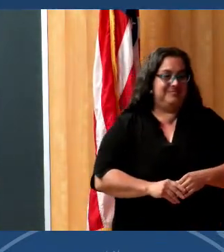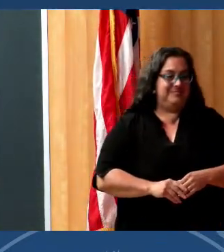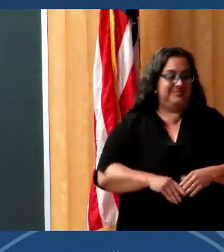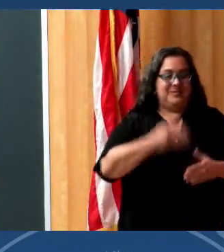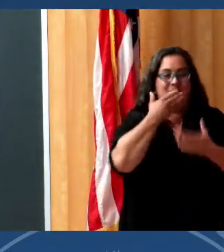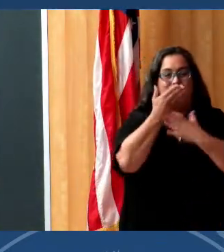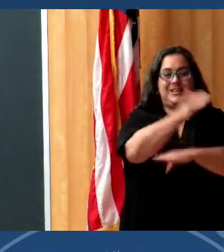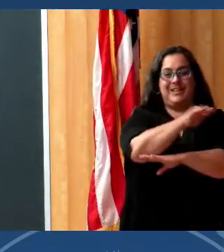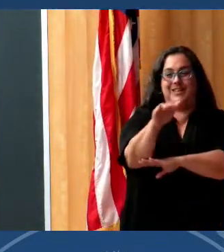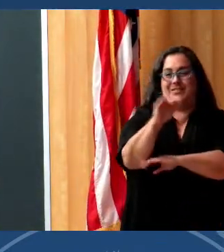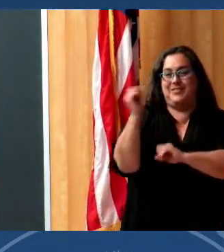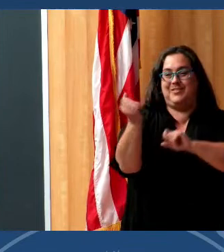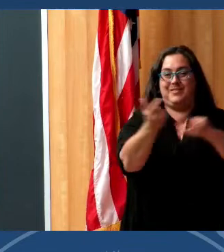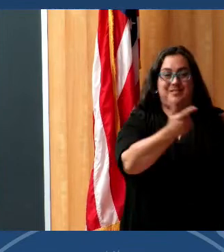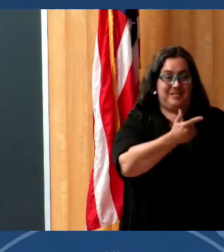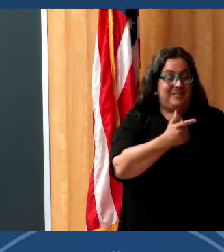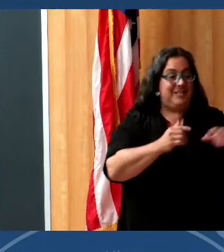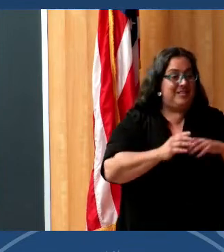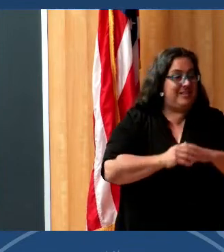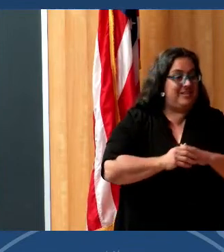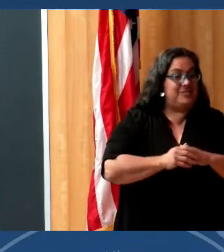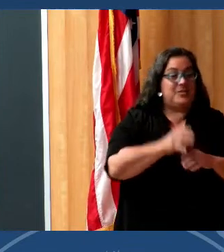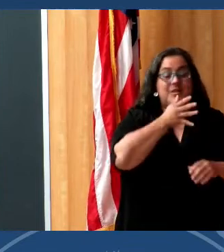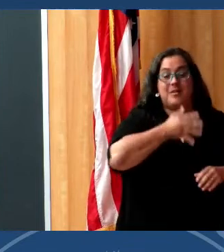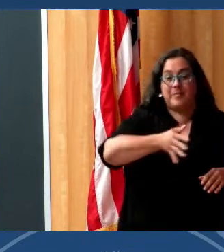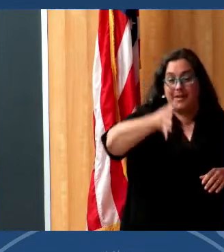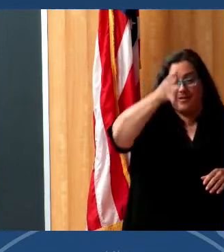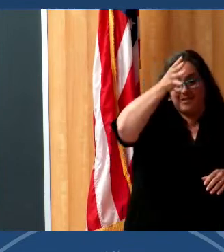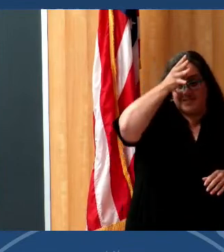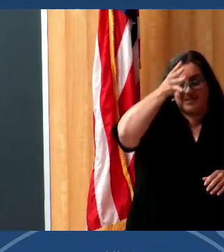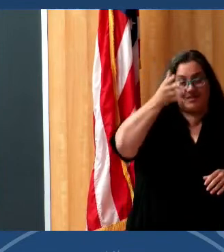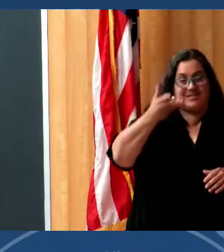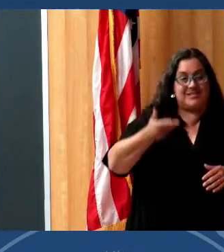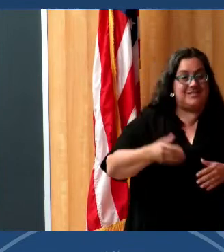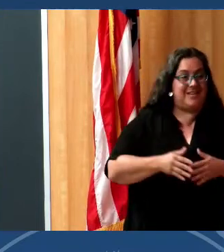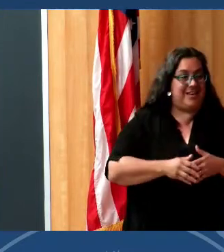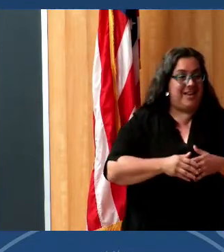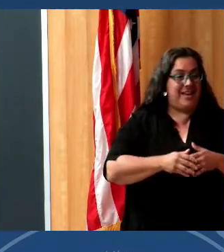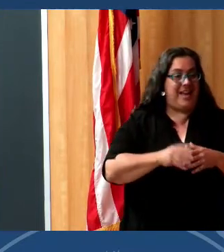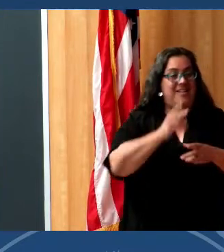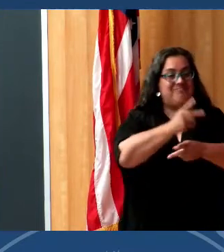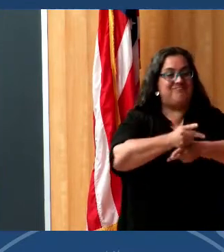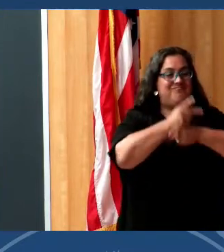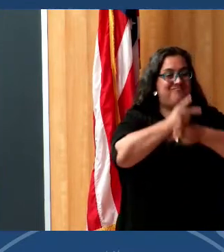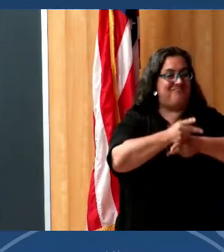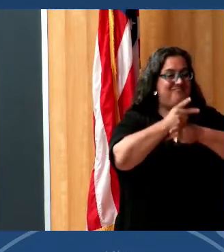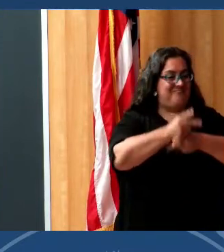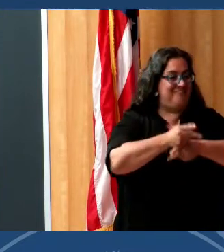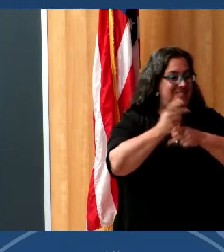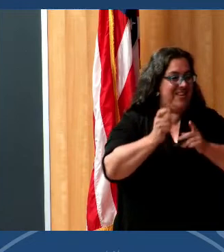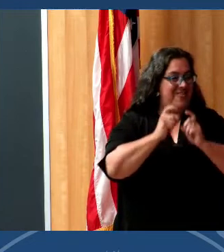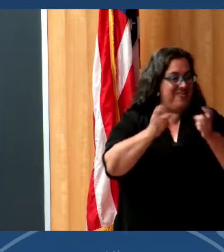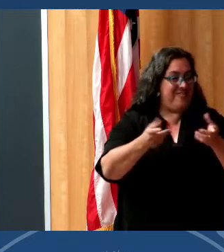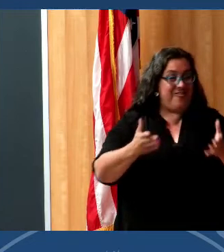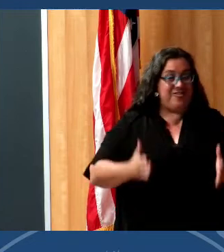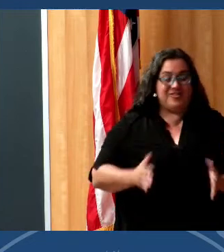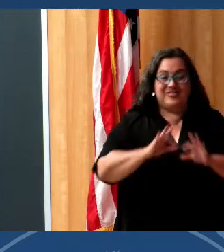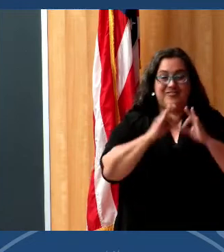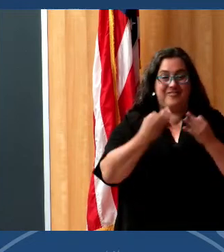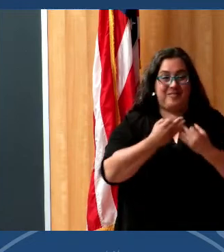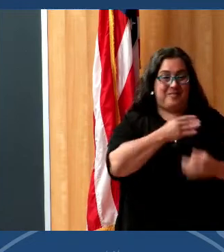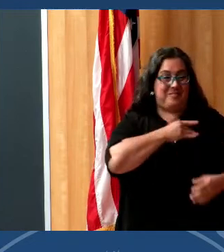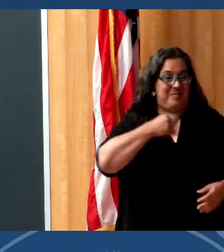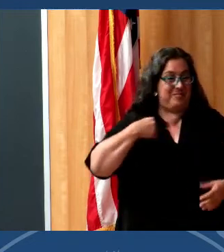Good evening, everyone. To the parents and caregivers, family members who are here, thank